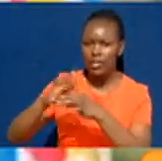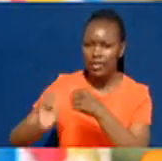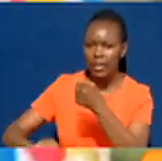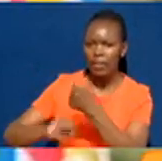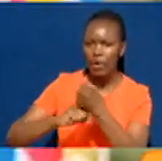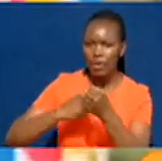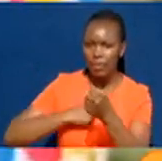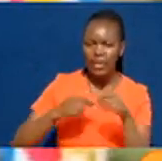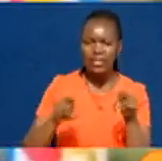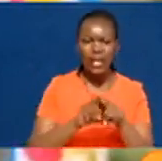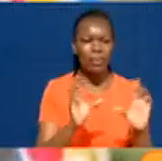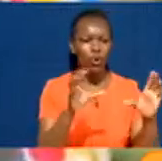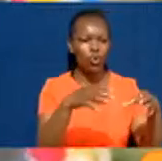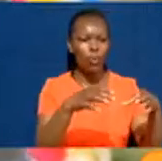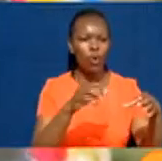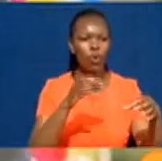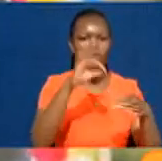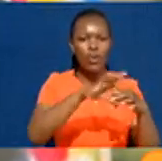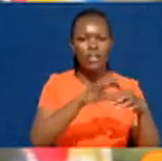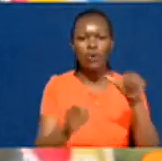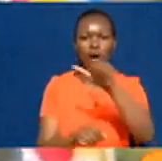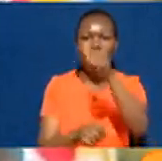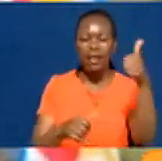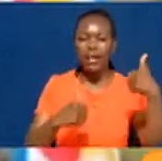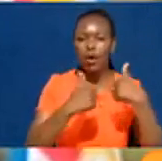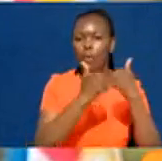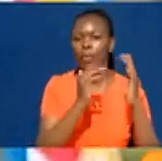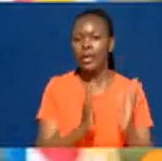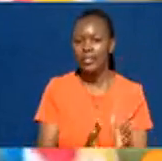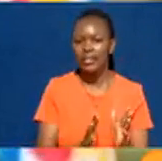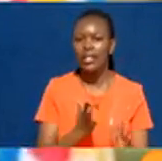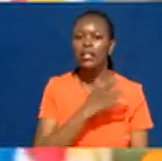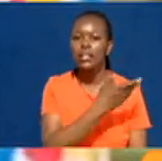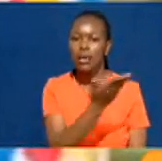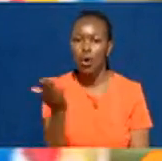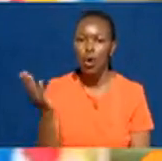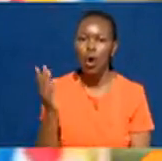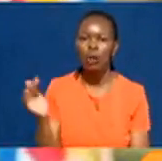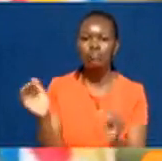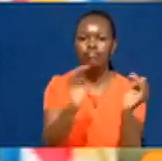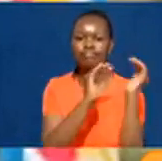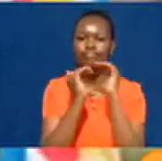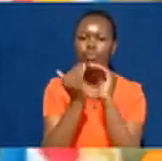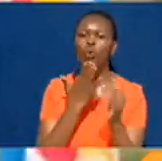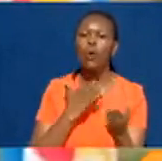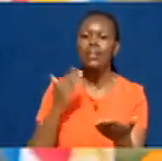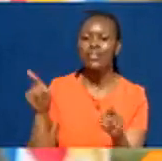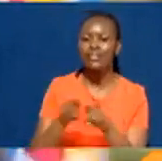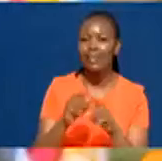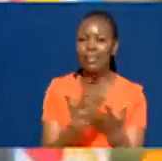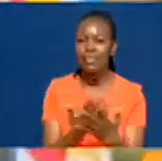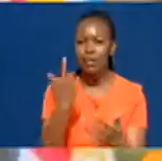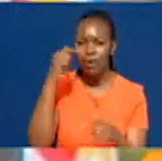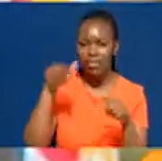as those who voted for my competitors, want the same thing for themselves and for their children.